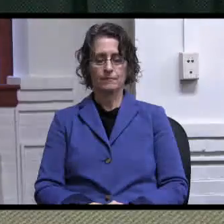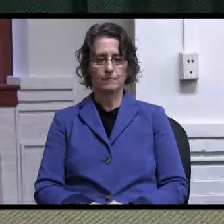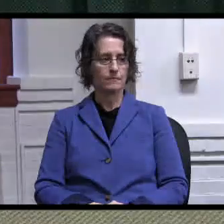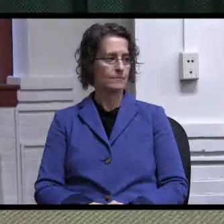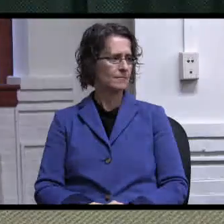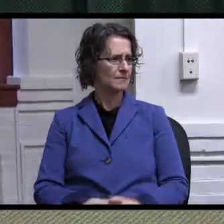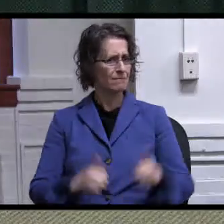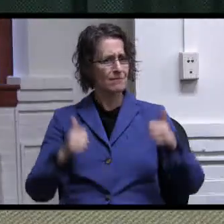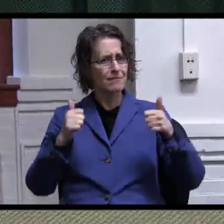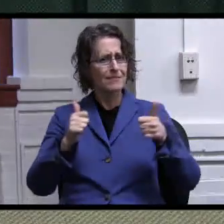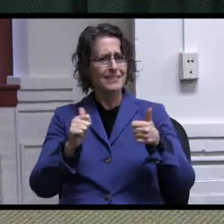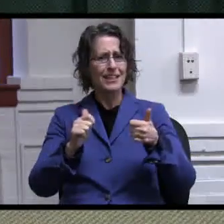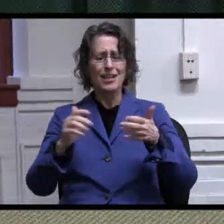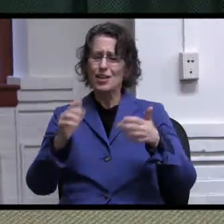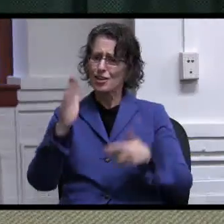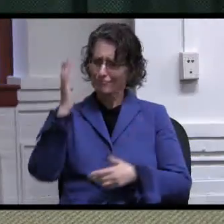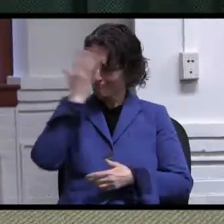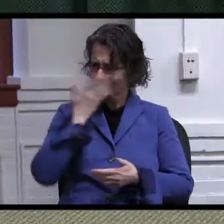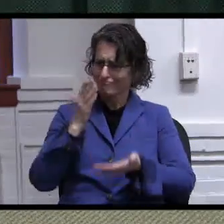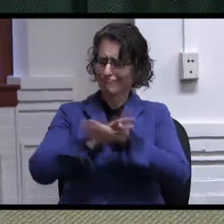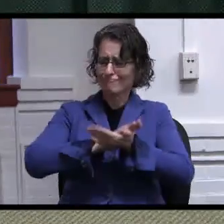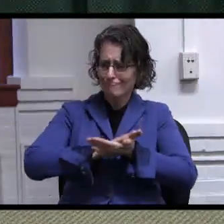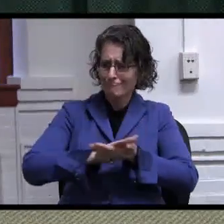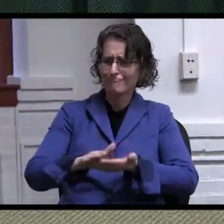What a good looking board.